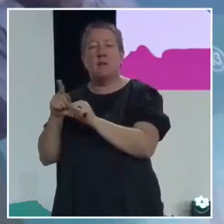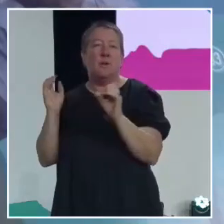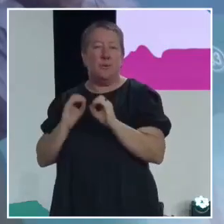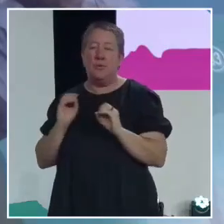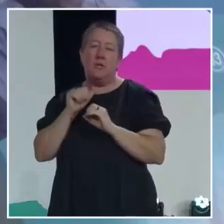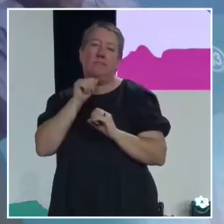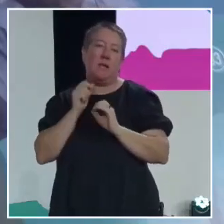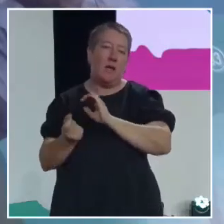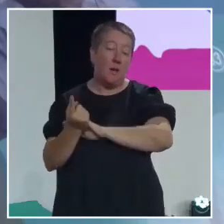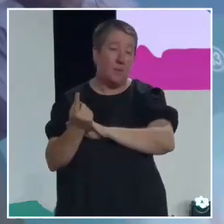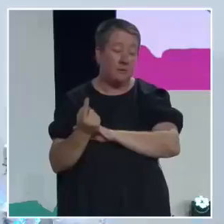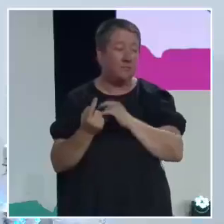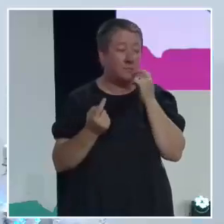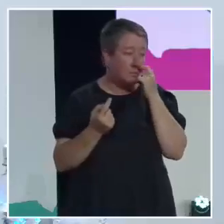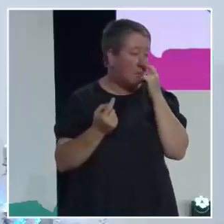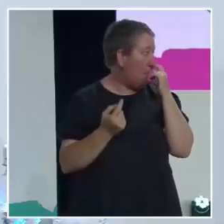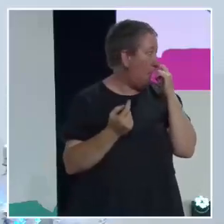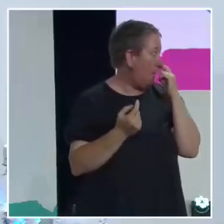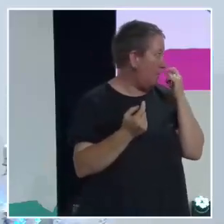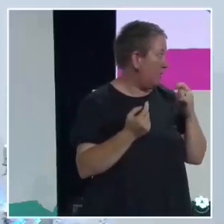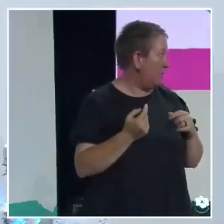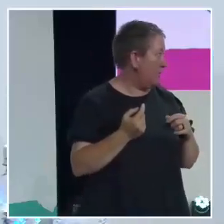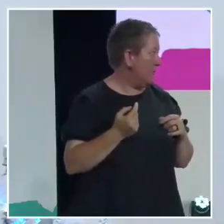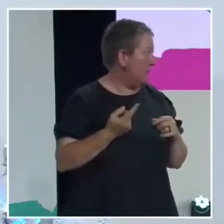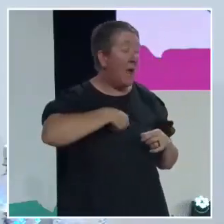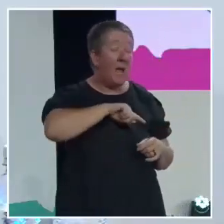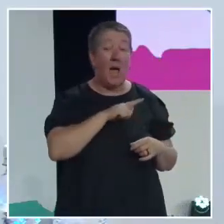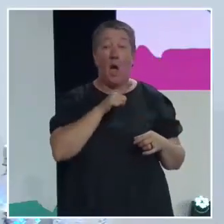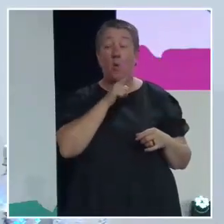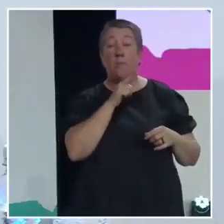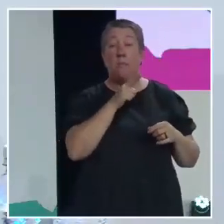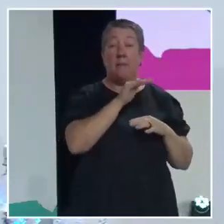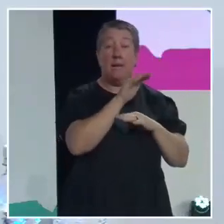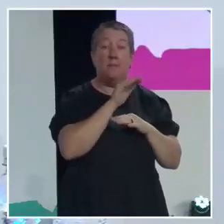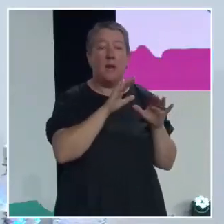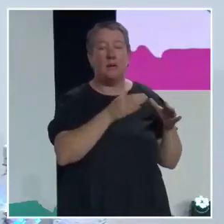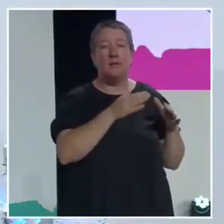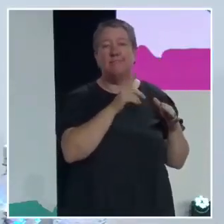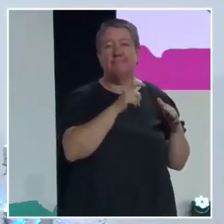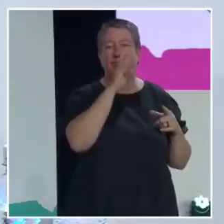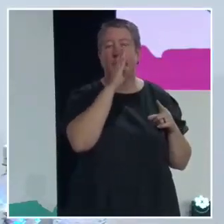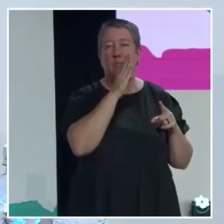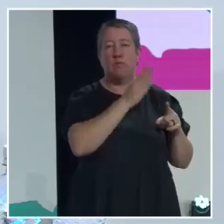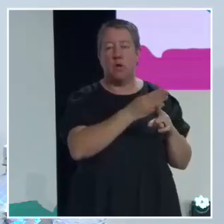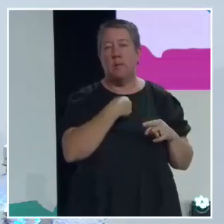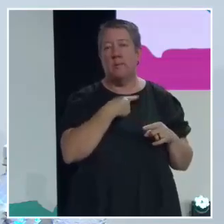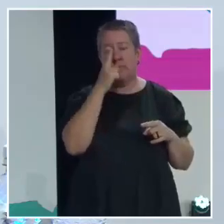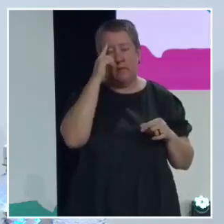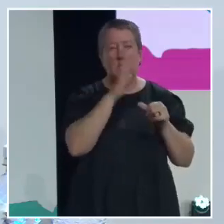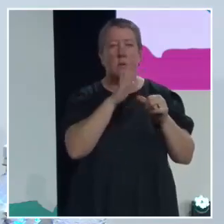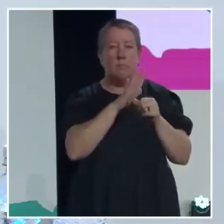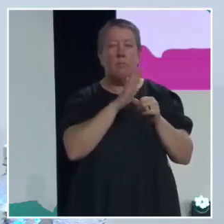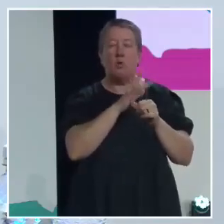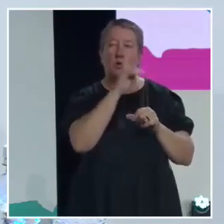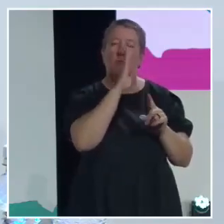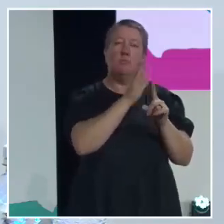born in Italy, Cassa Depositi e Prestiti, which is our public bank, to be completely frank, because I think it is important to be frank and learn from the failures,